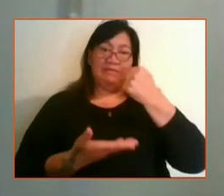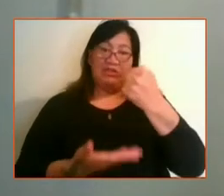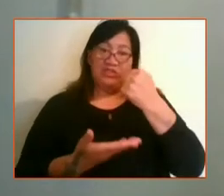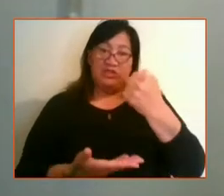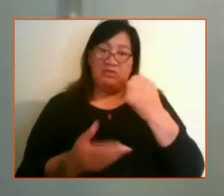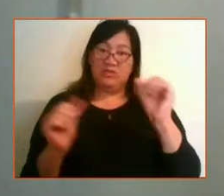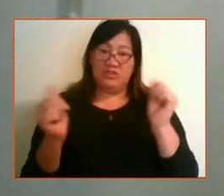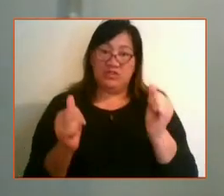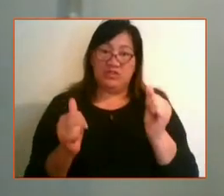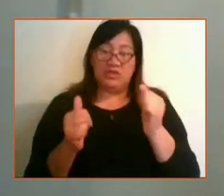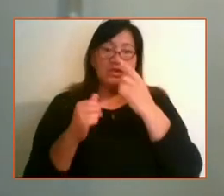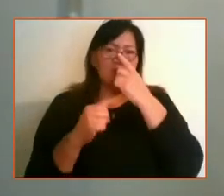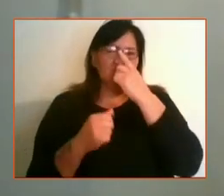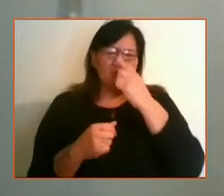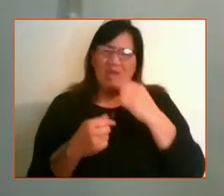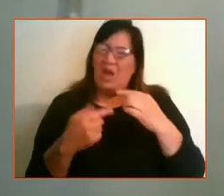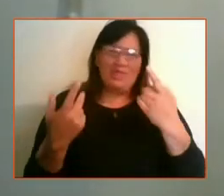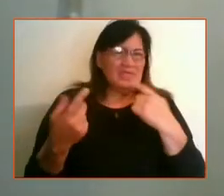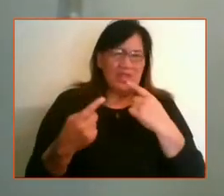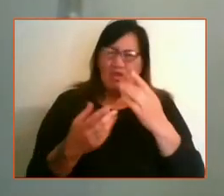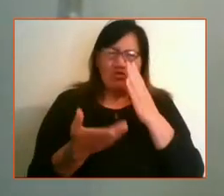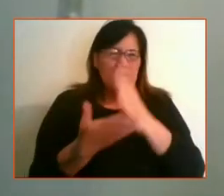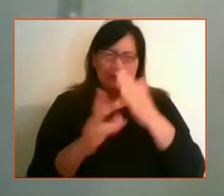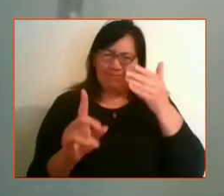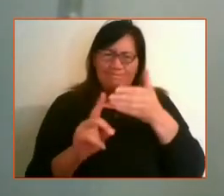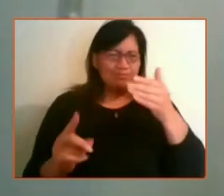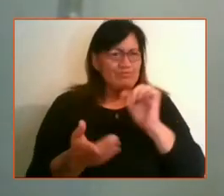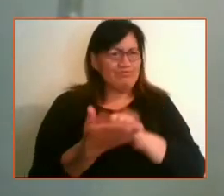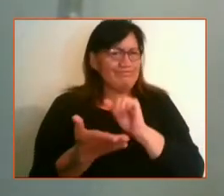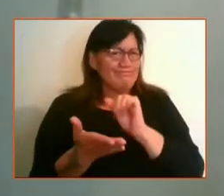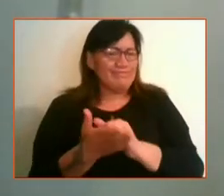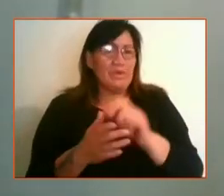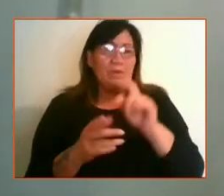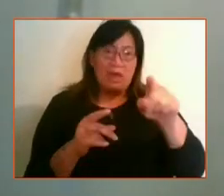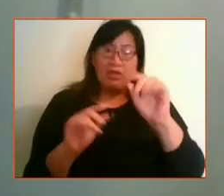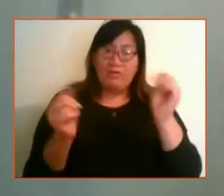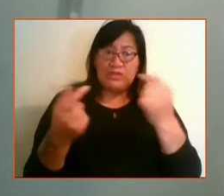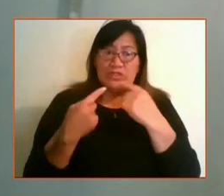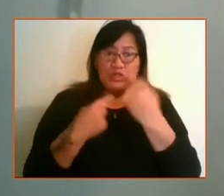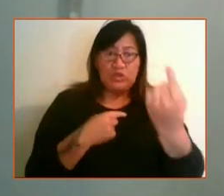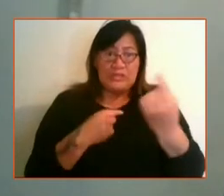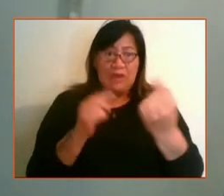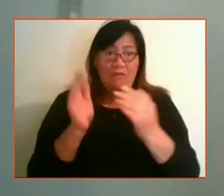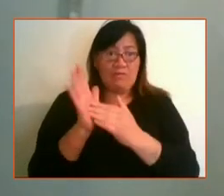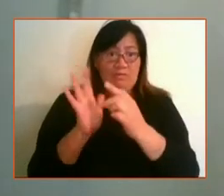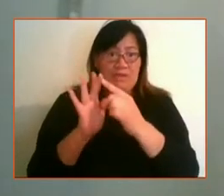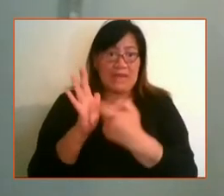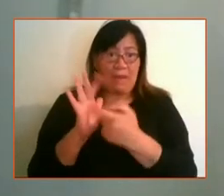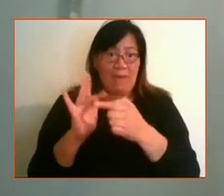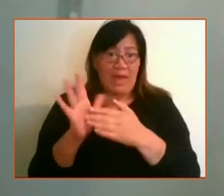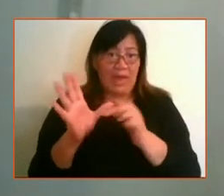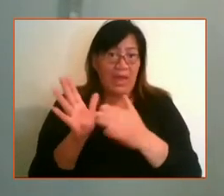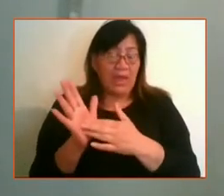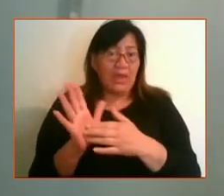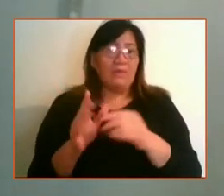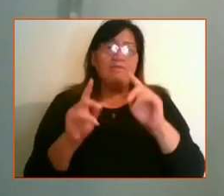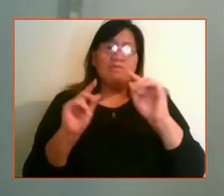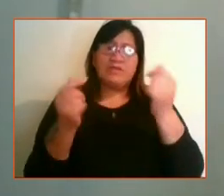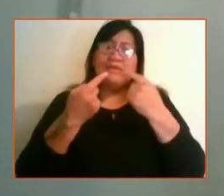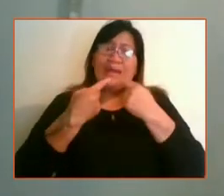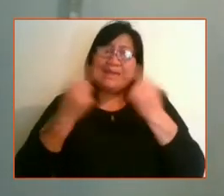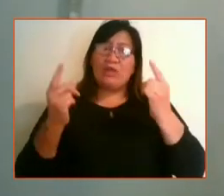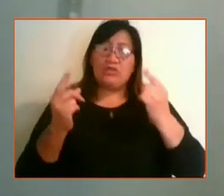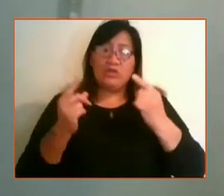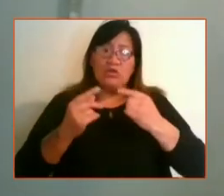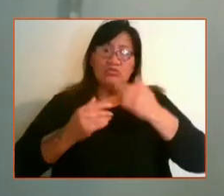have been understated, and perhaps because of what you pointed out, Miriama, that they were announced gradually. They